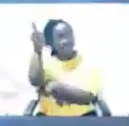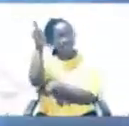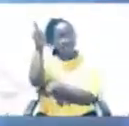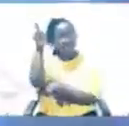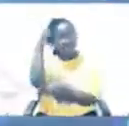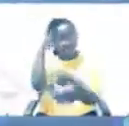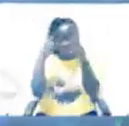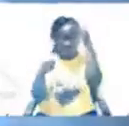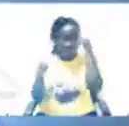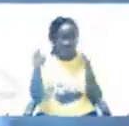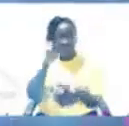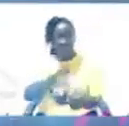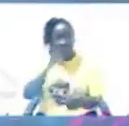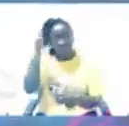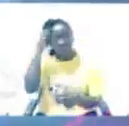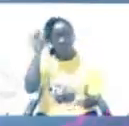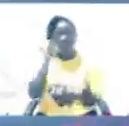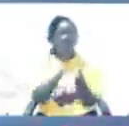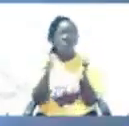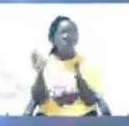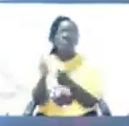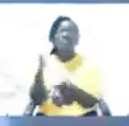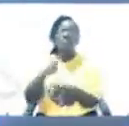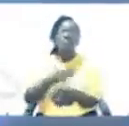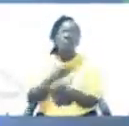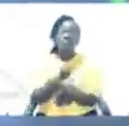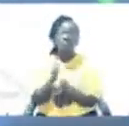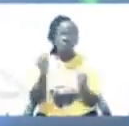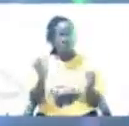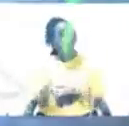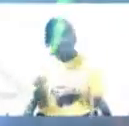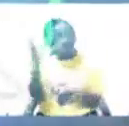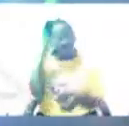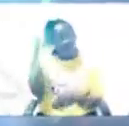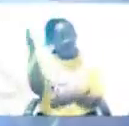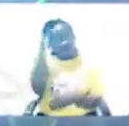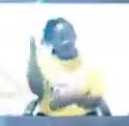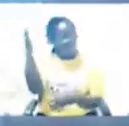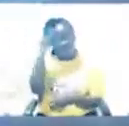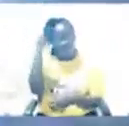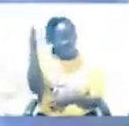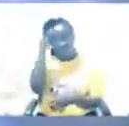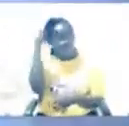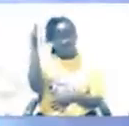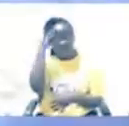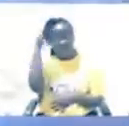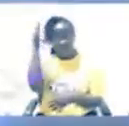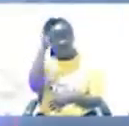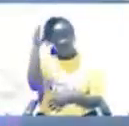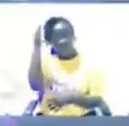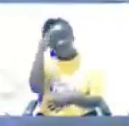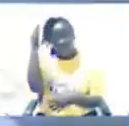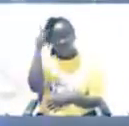quickly, in my sister. For I know that Jesus is my Savior. I know.